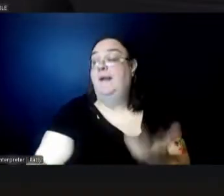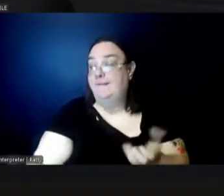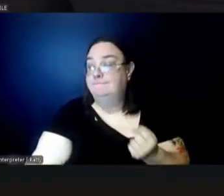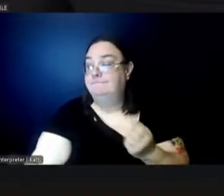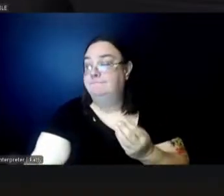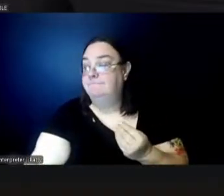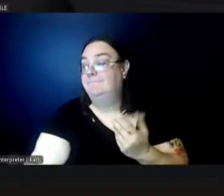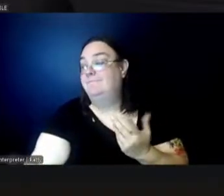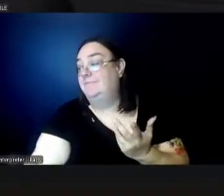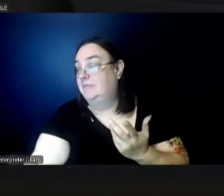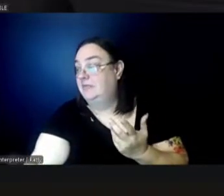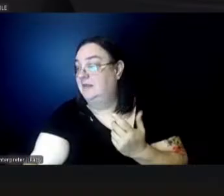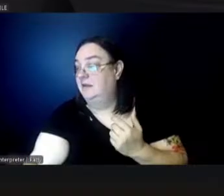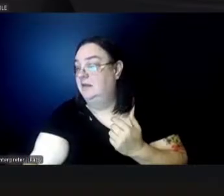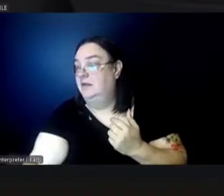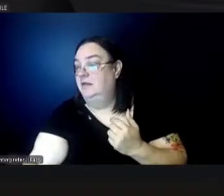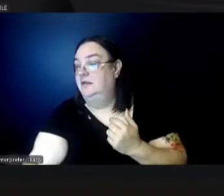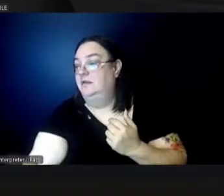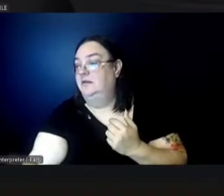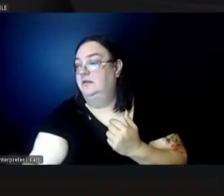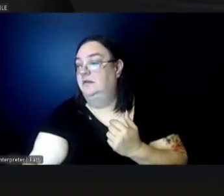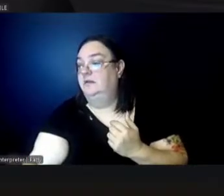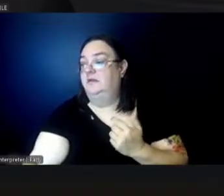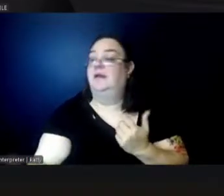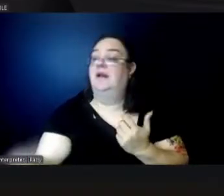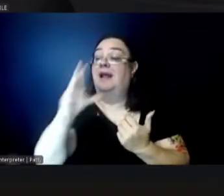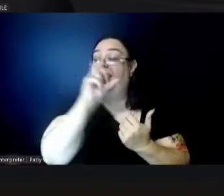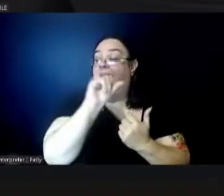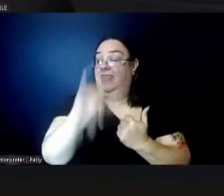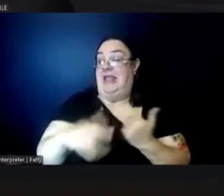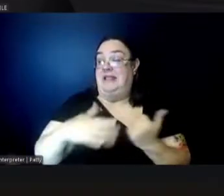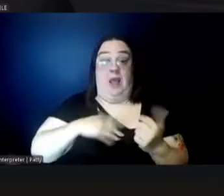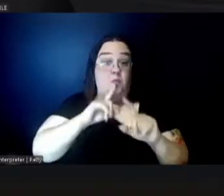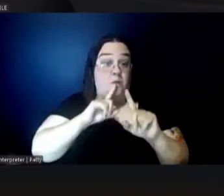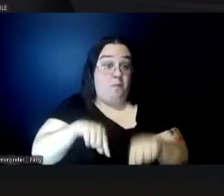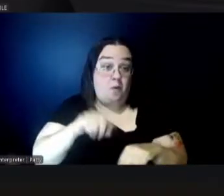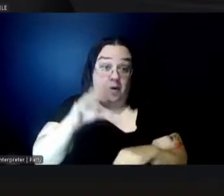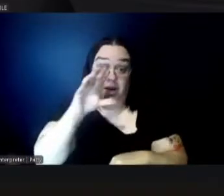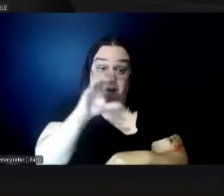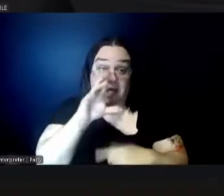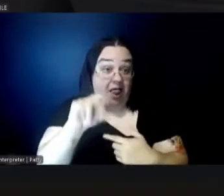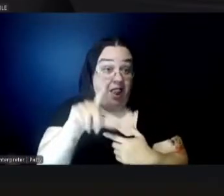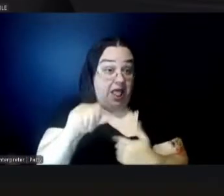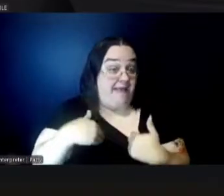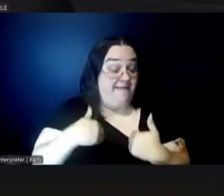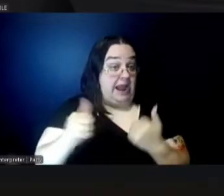for the most part, I guess that would be my report, unless there are questions.